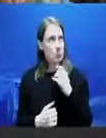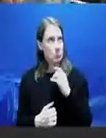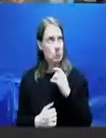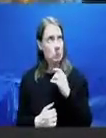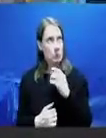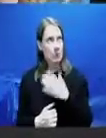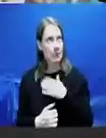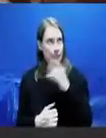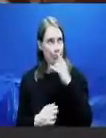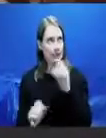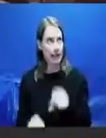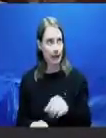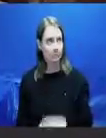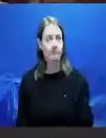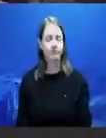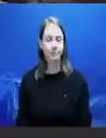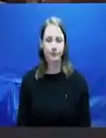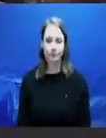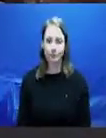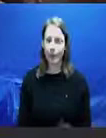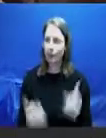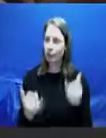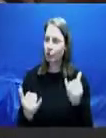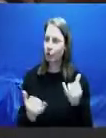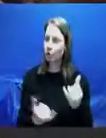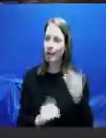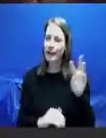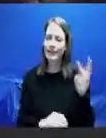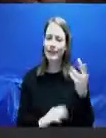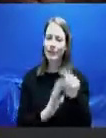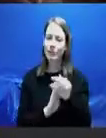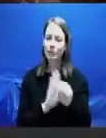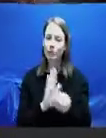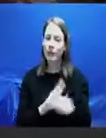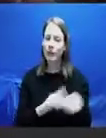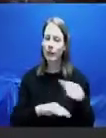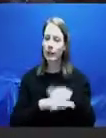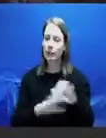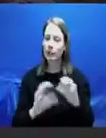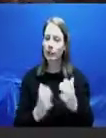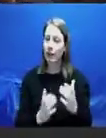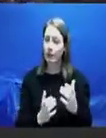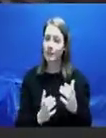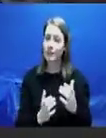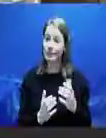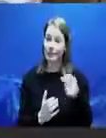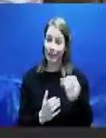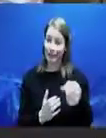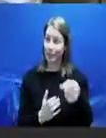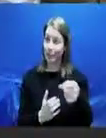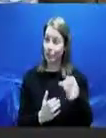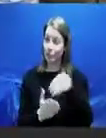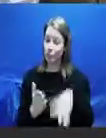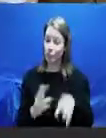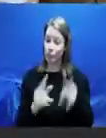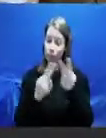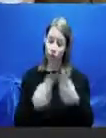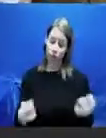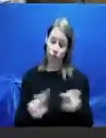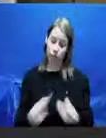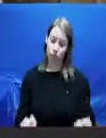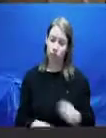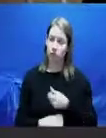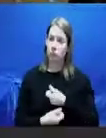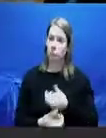and dreary. Today in Deborah Glauner's 6th grade English class, the students are analyzing poetry. Glauner's goal was to create a